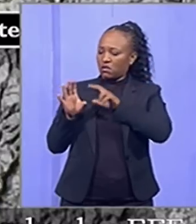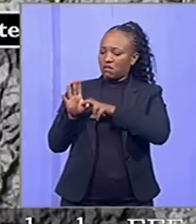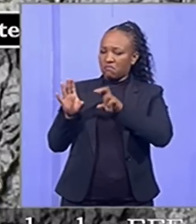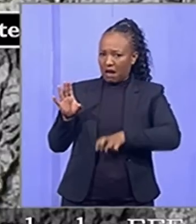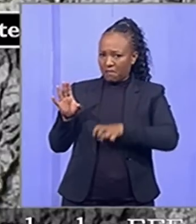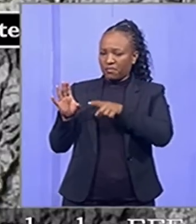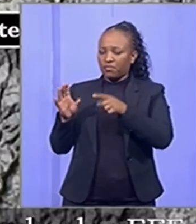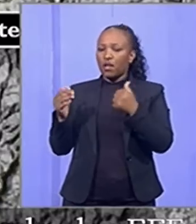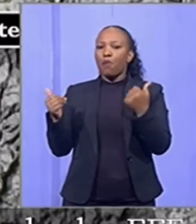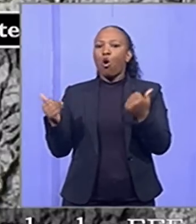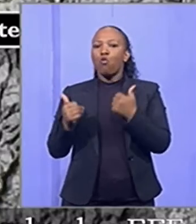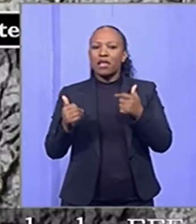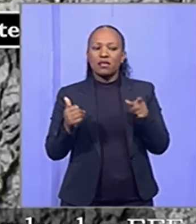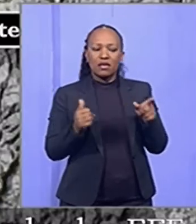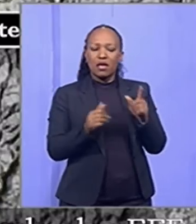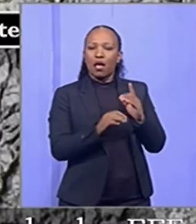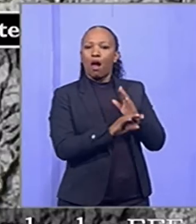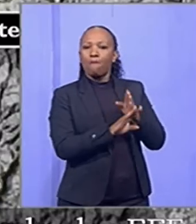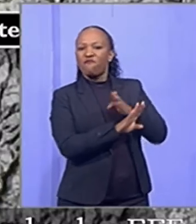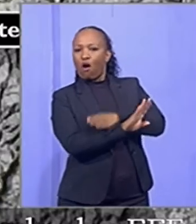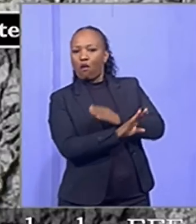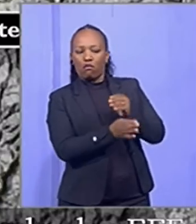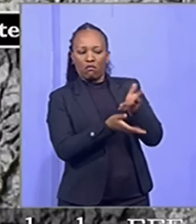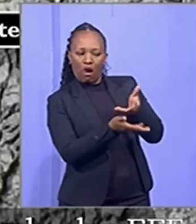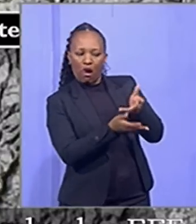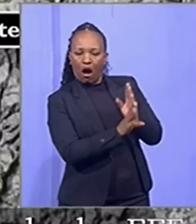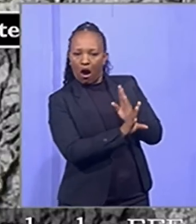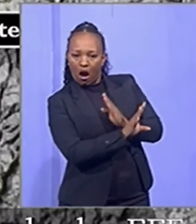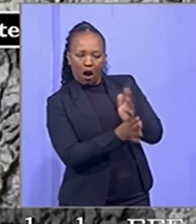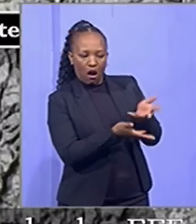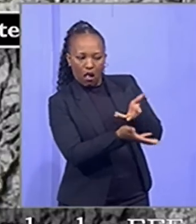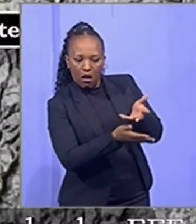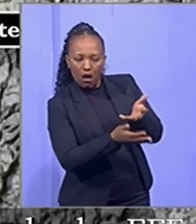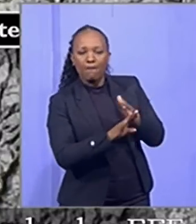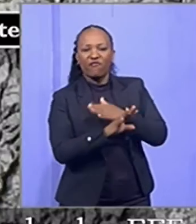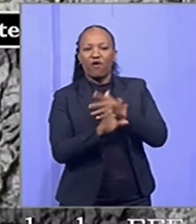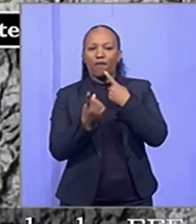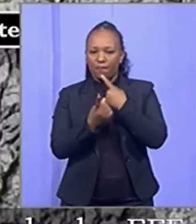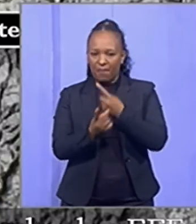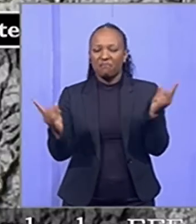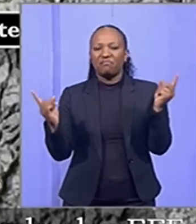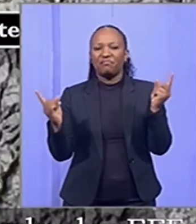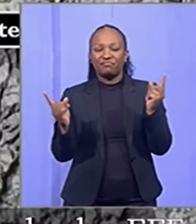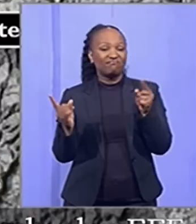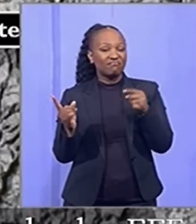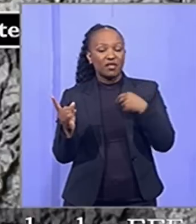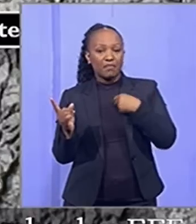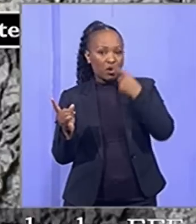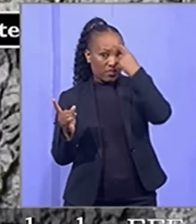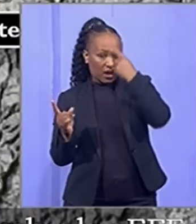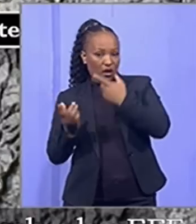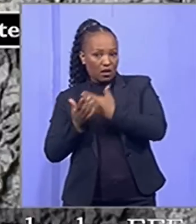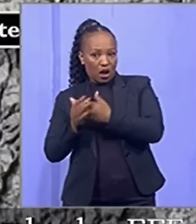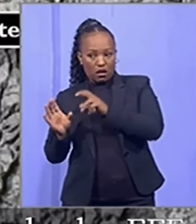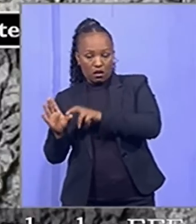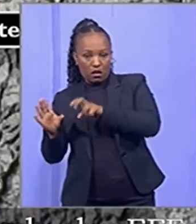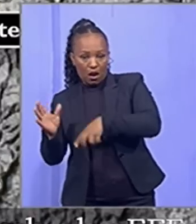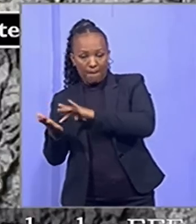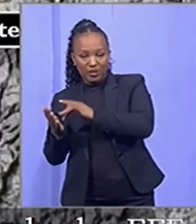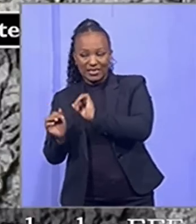so tshwere dipuisano tse ngata fela pele a ba ka etsa phatlalatso ena mme ha ke hopole hore a ka tloela maemo a hae